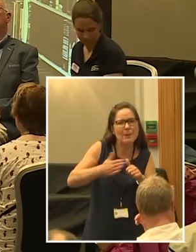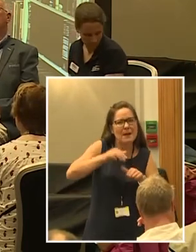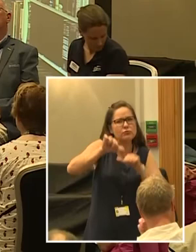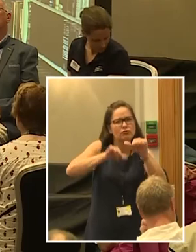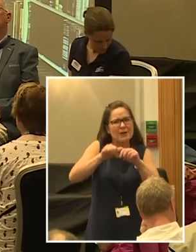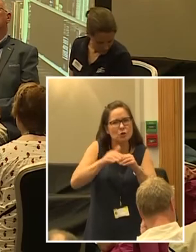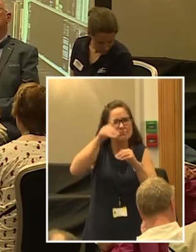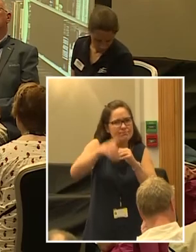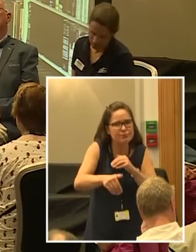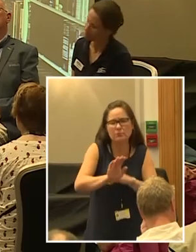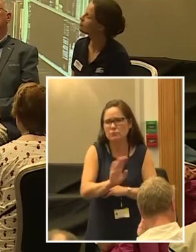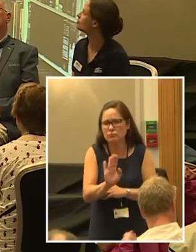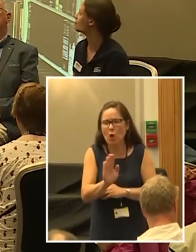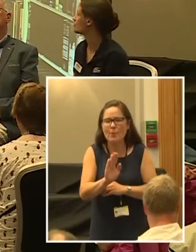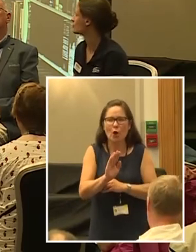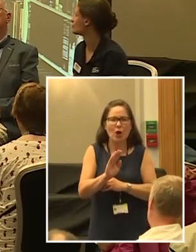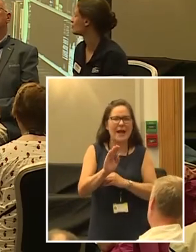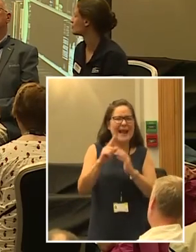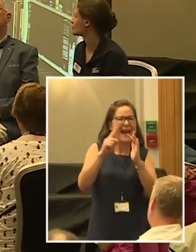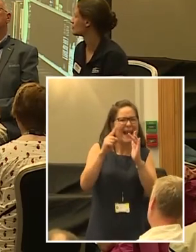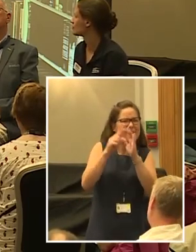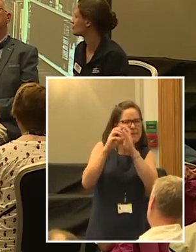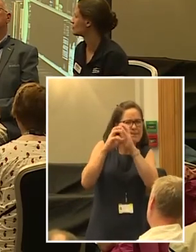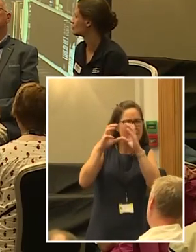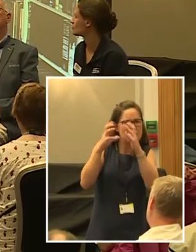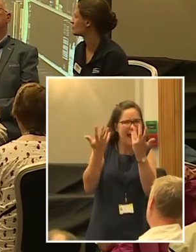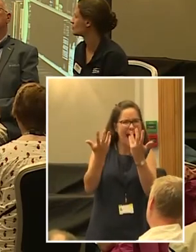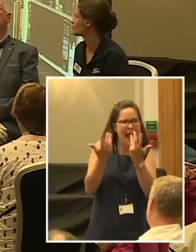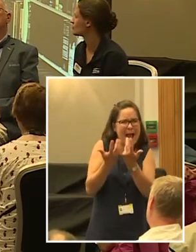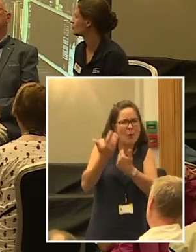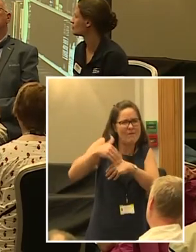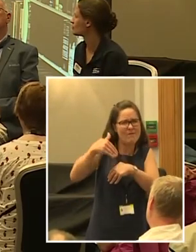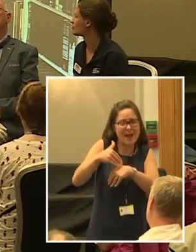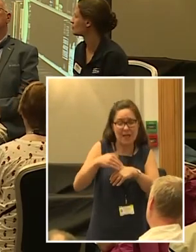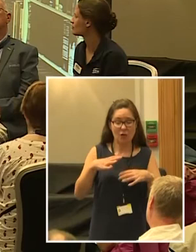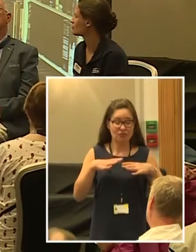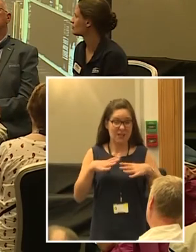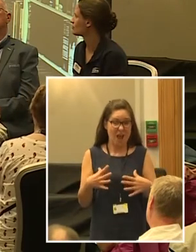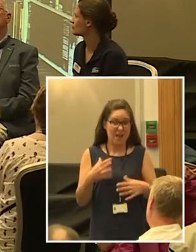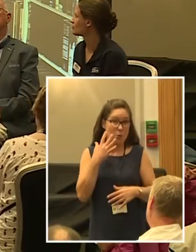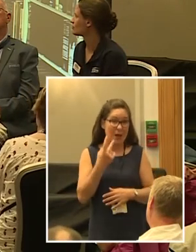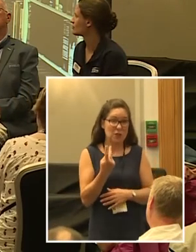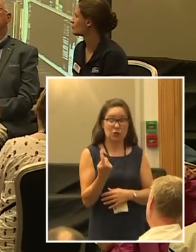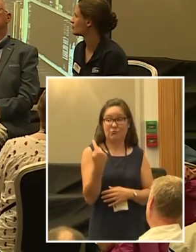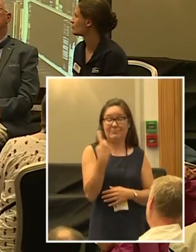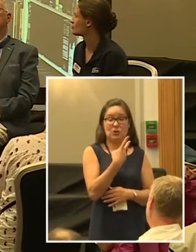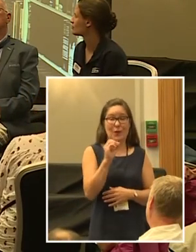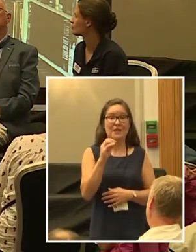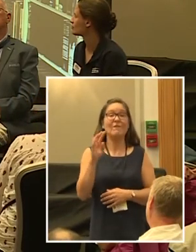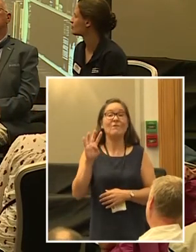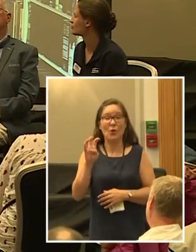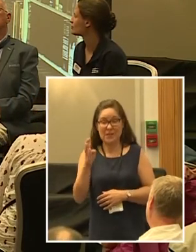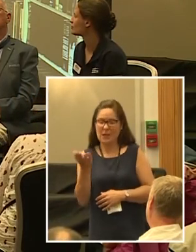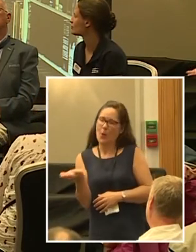how the inflammation affects the retina. And I retired first in 2014, and then I went back to